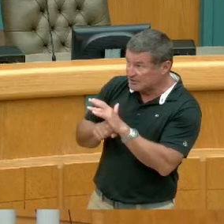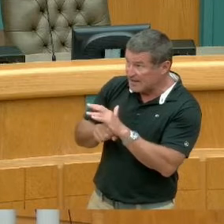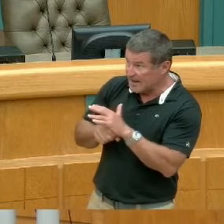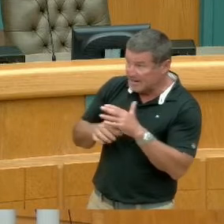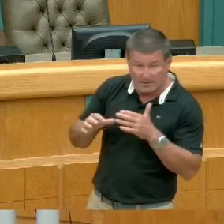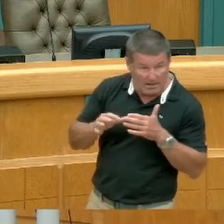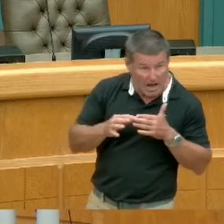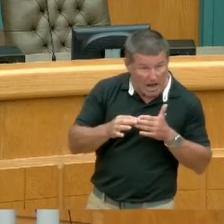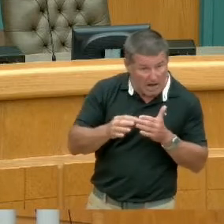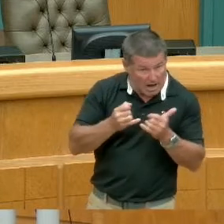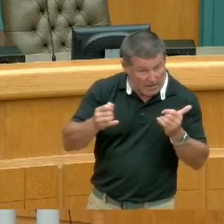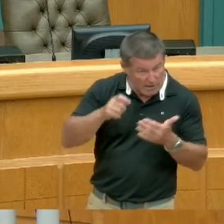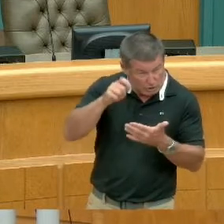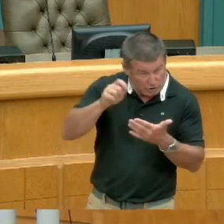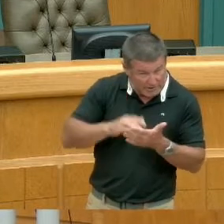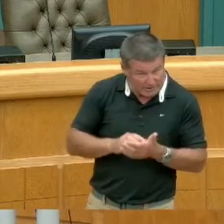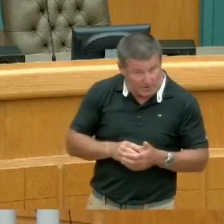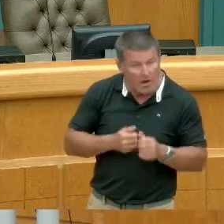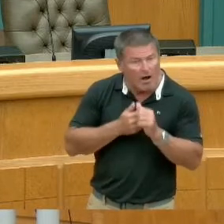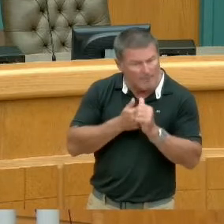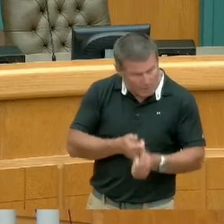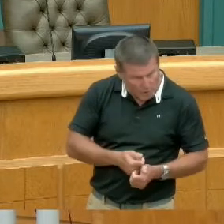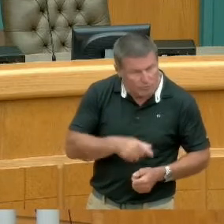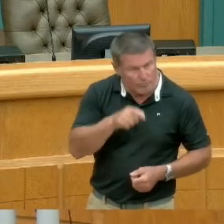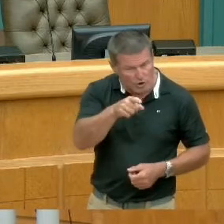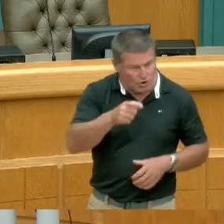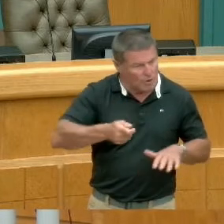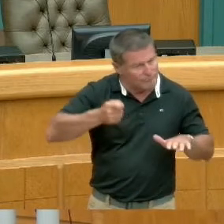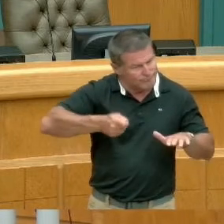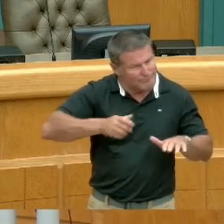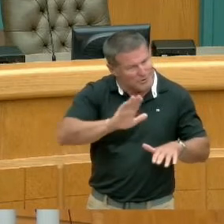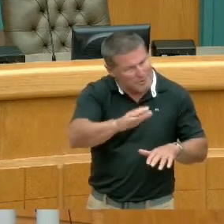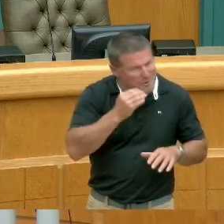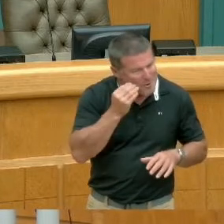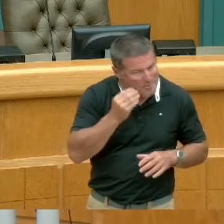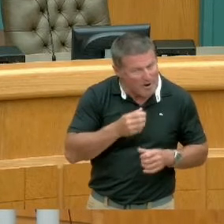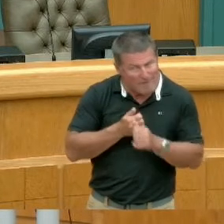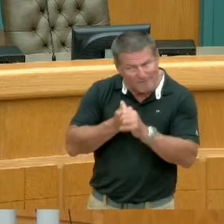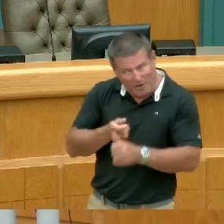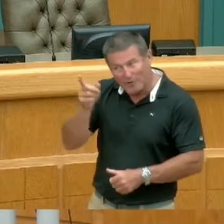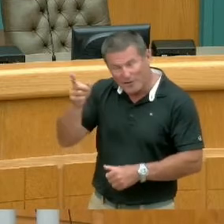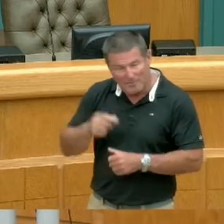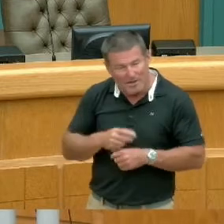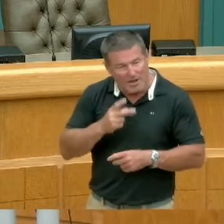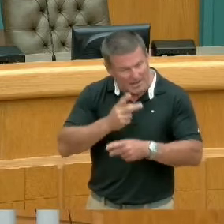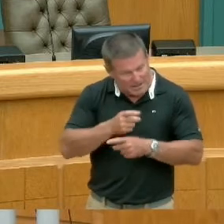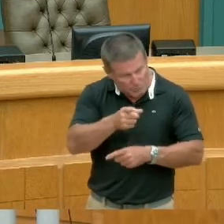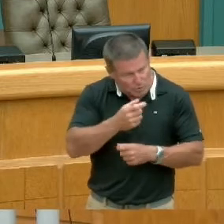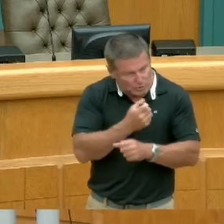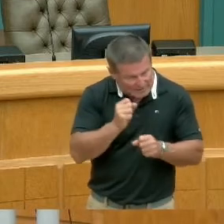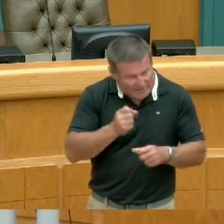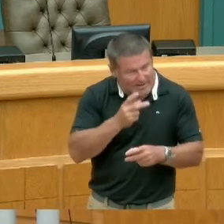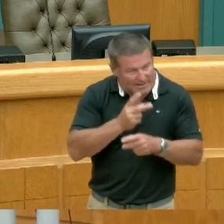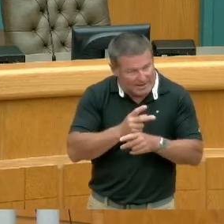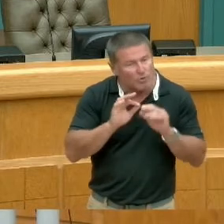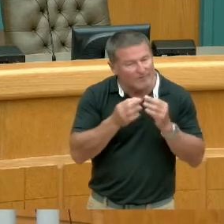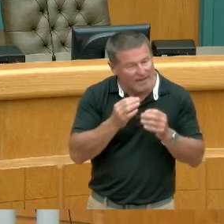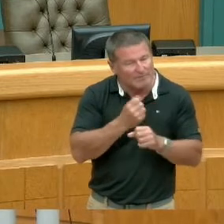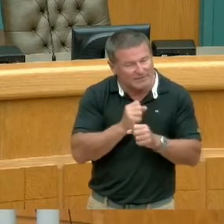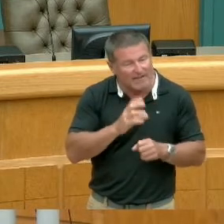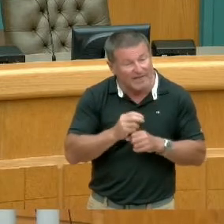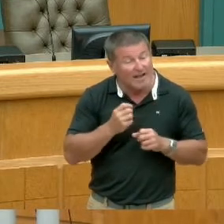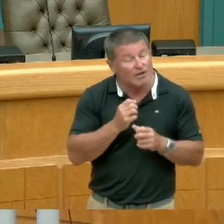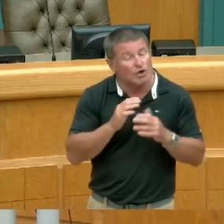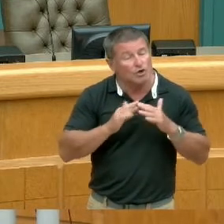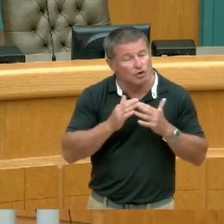Believe in them. Know that they'll keep you safe and your family safe. And when you do, your community will be better. Thank